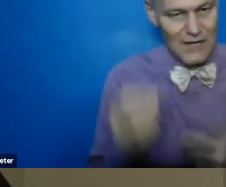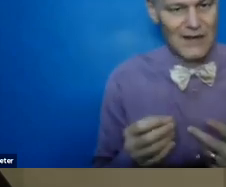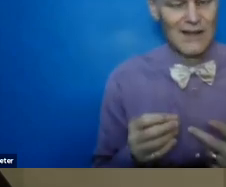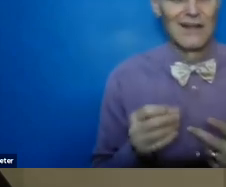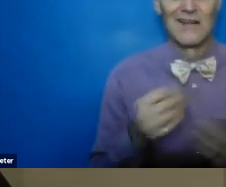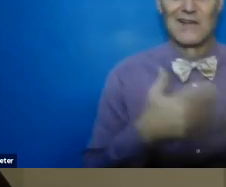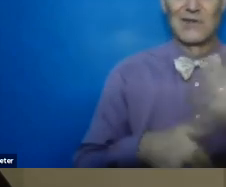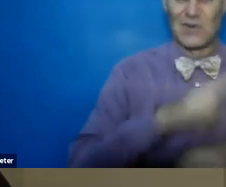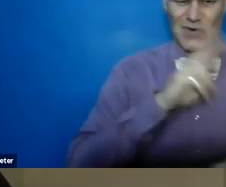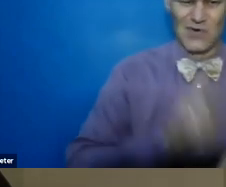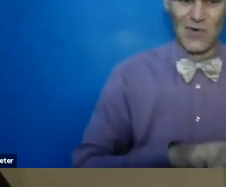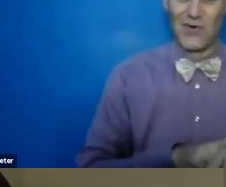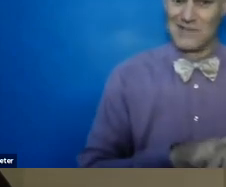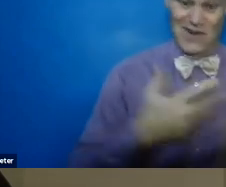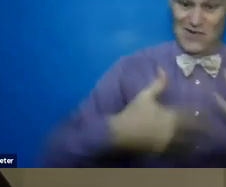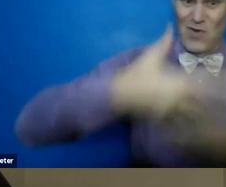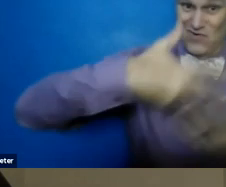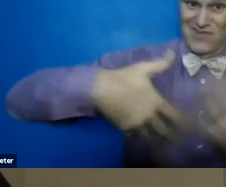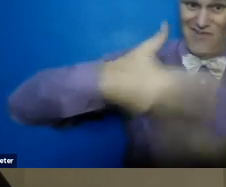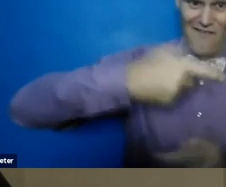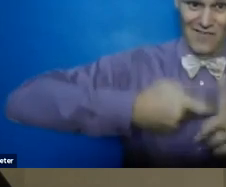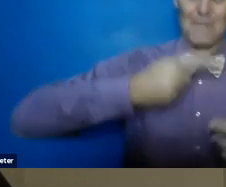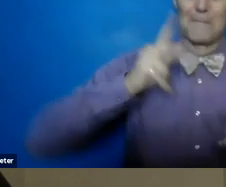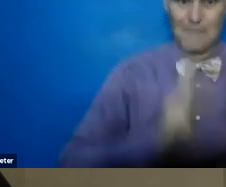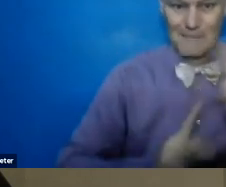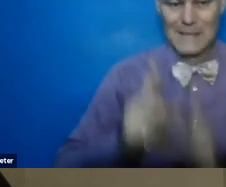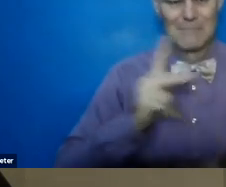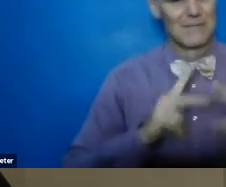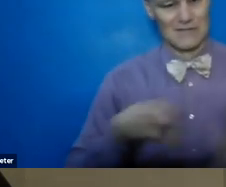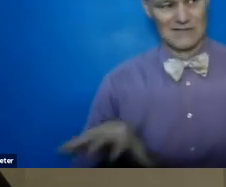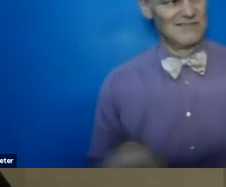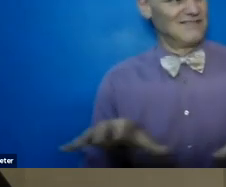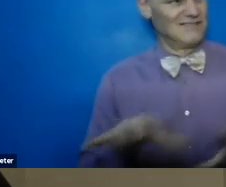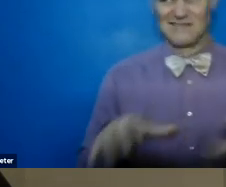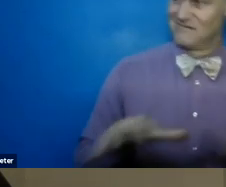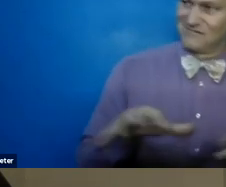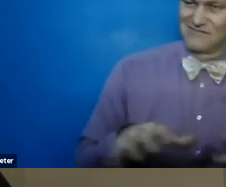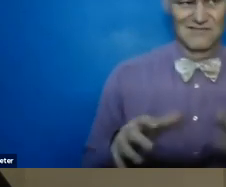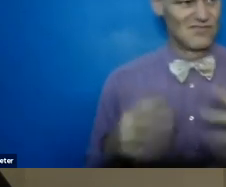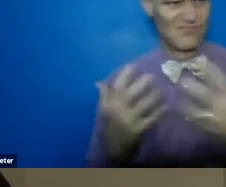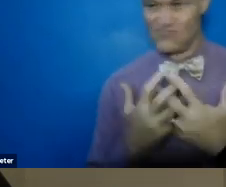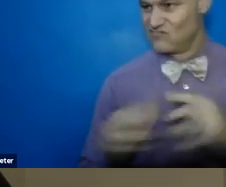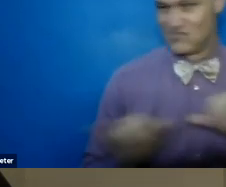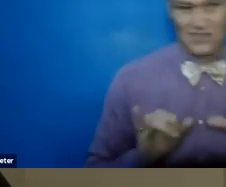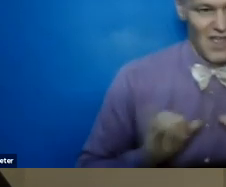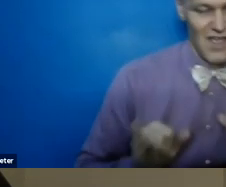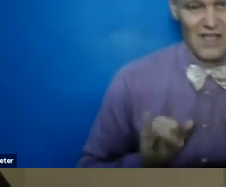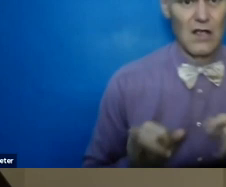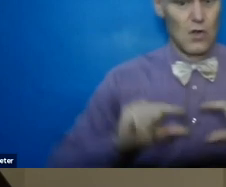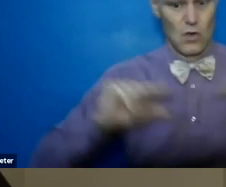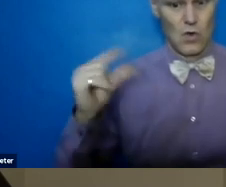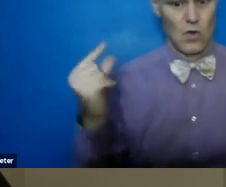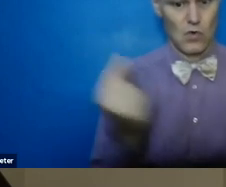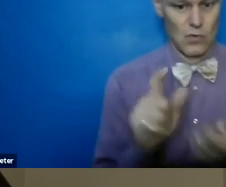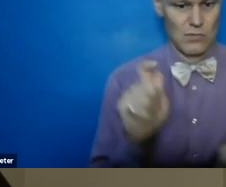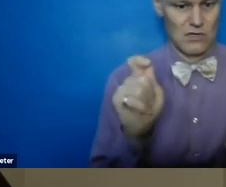norms are social. These ideas come from trying to perform for your friends, trying to fit in with a group. And if the group is